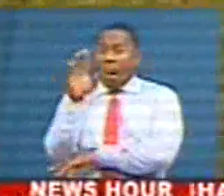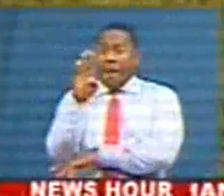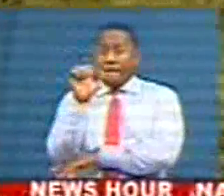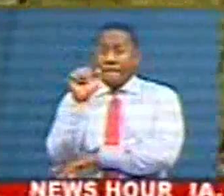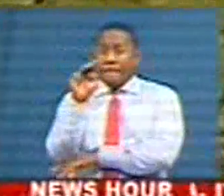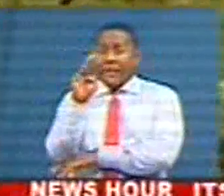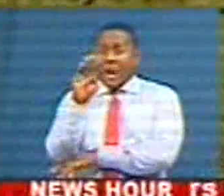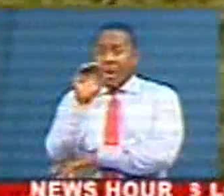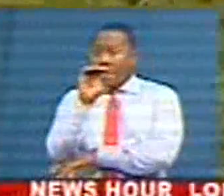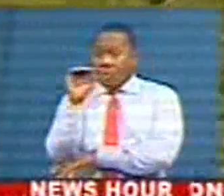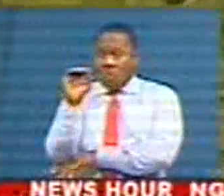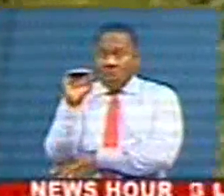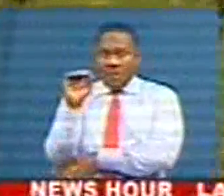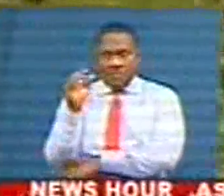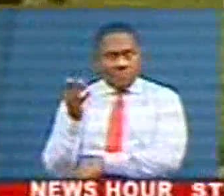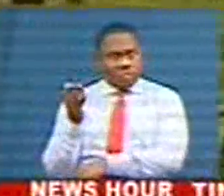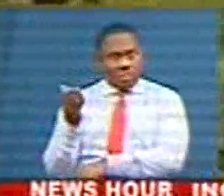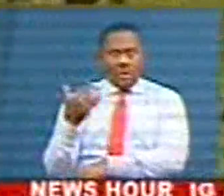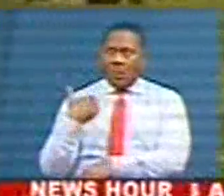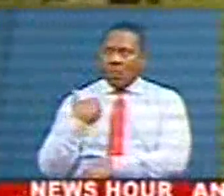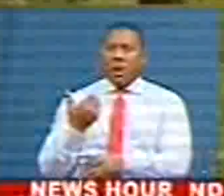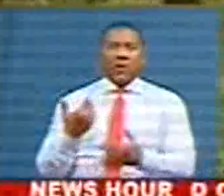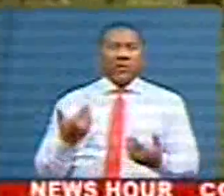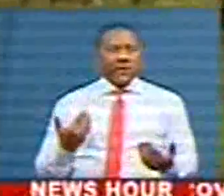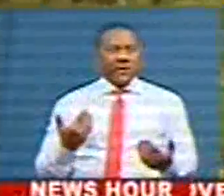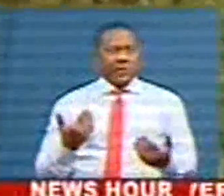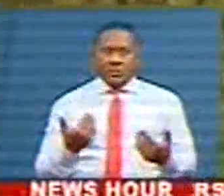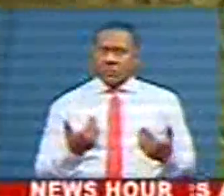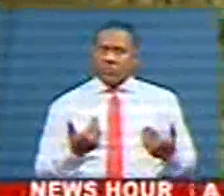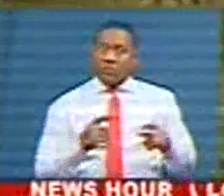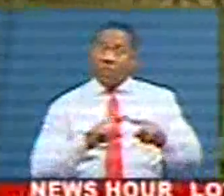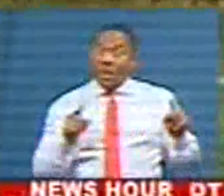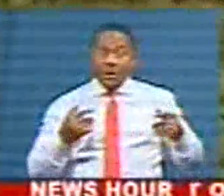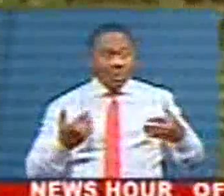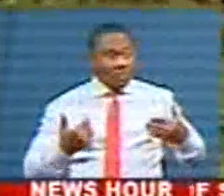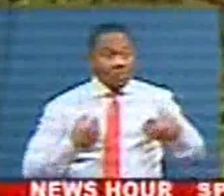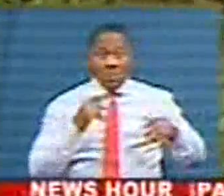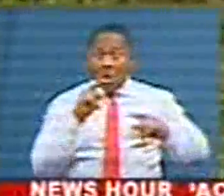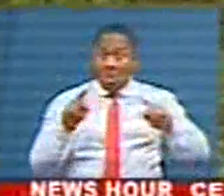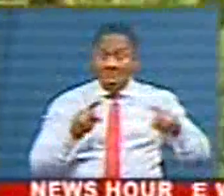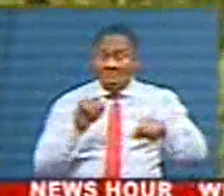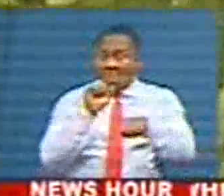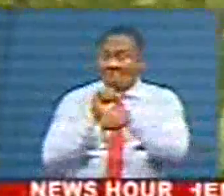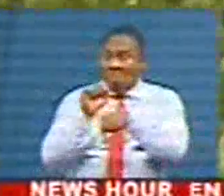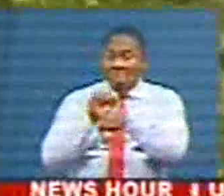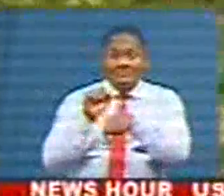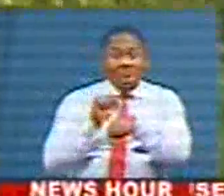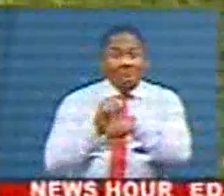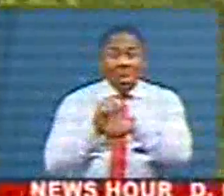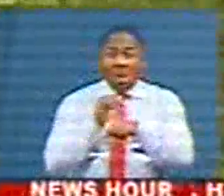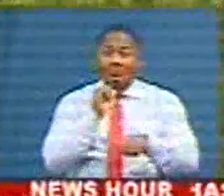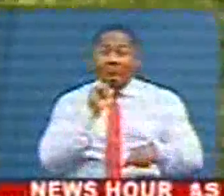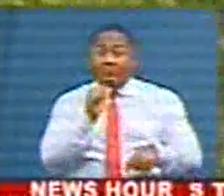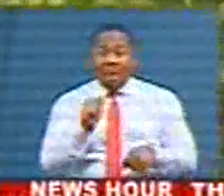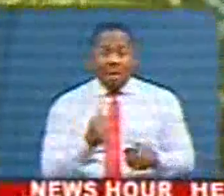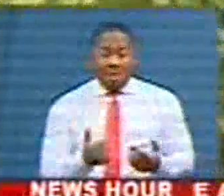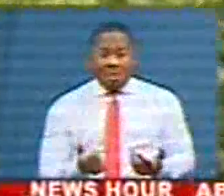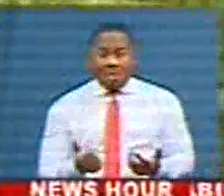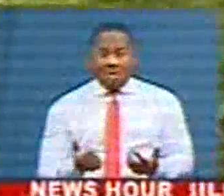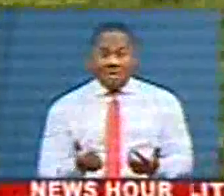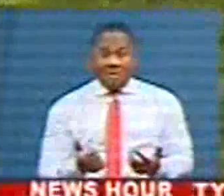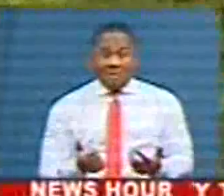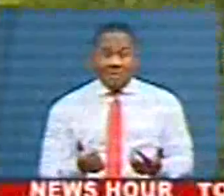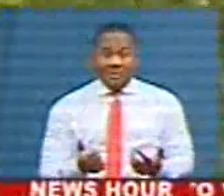these privileges and economic potential, youth unemployment continues to undermine the community's development. But there seems